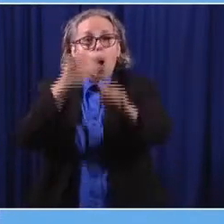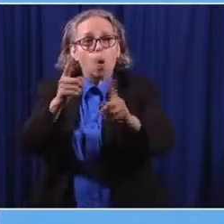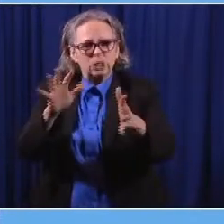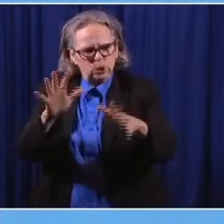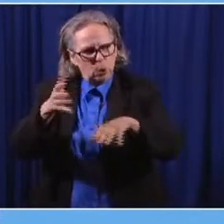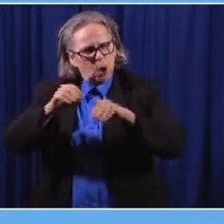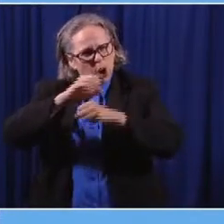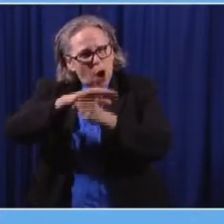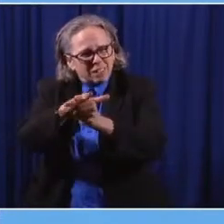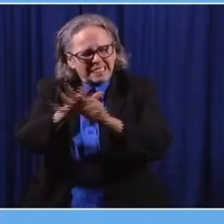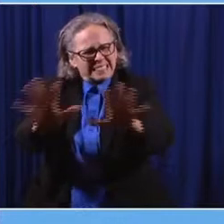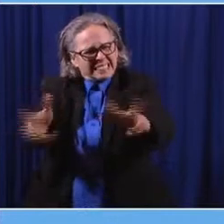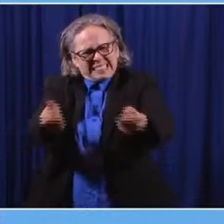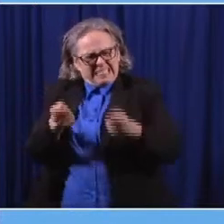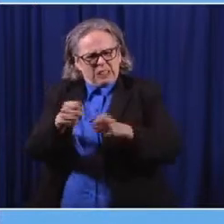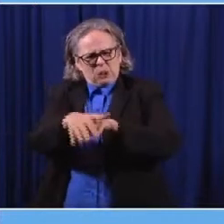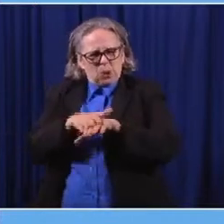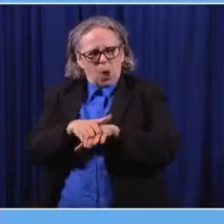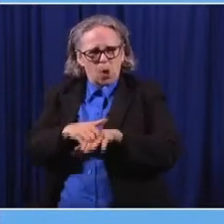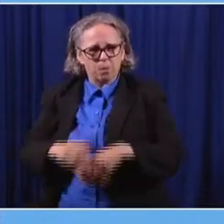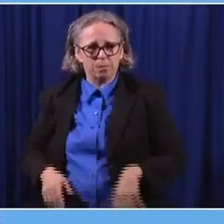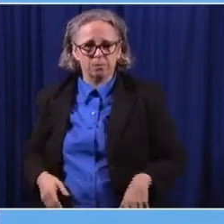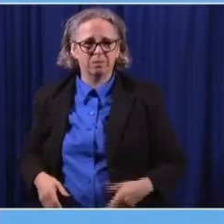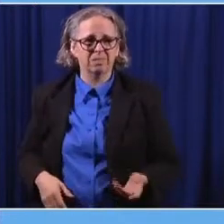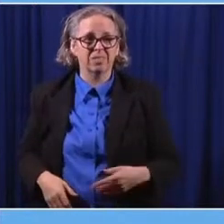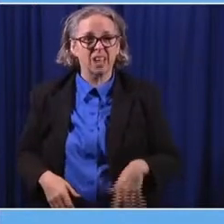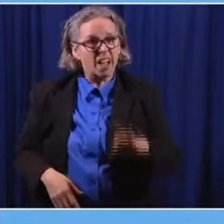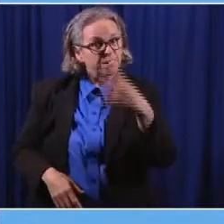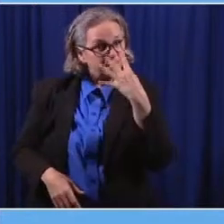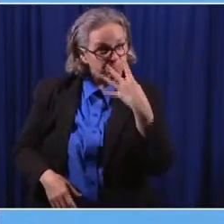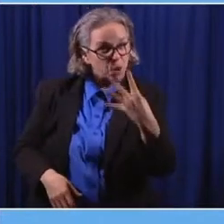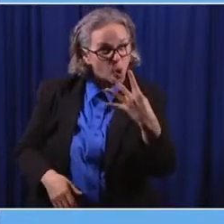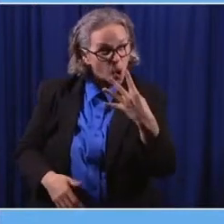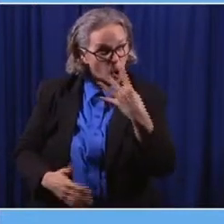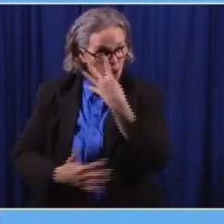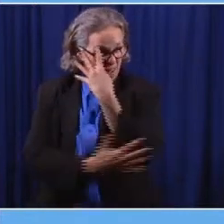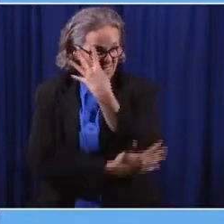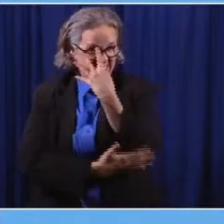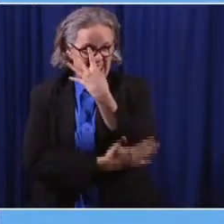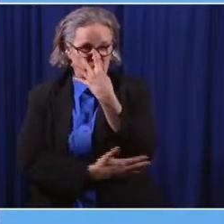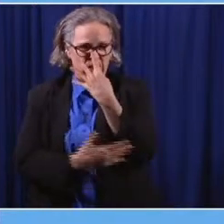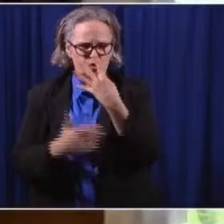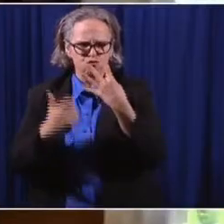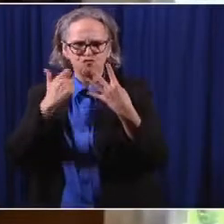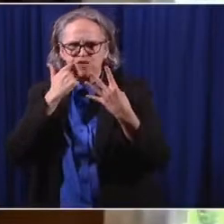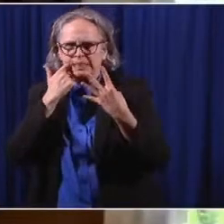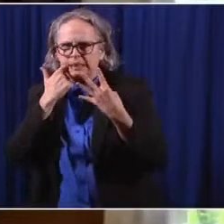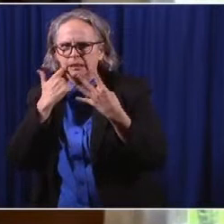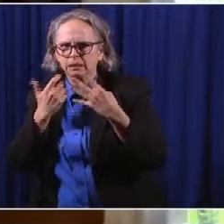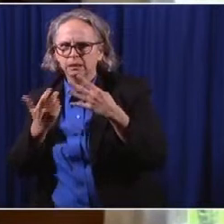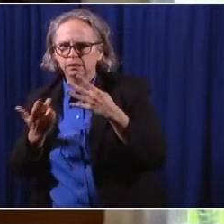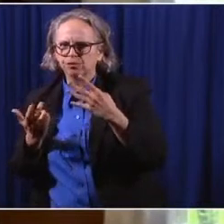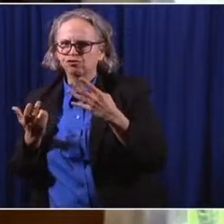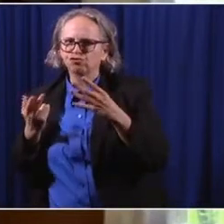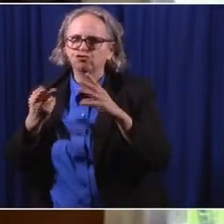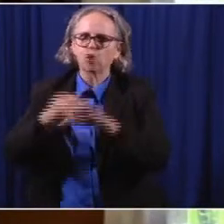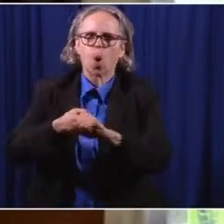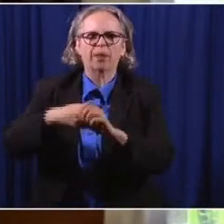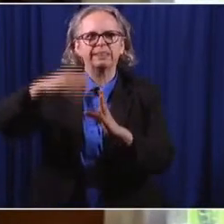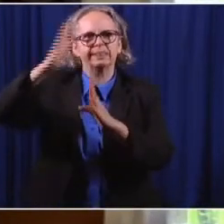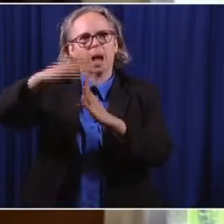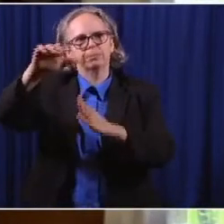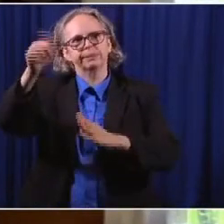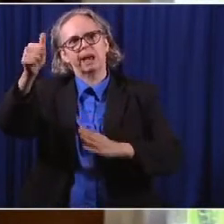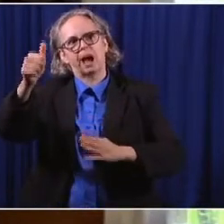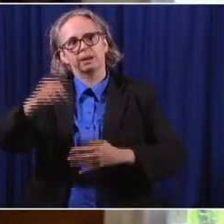4 counties moved to a high incidence list this week, and I want to talk briefly about them. First is Clark County,